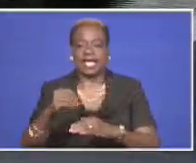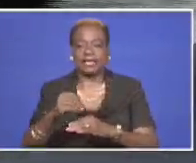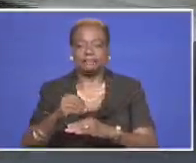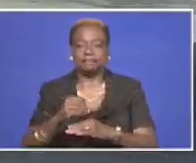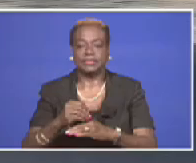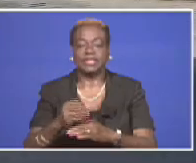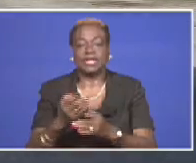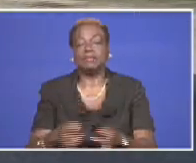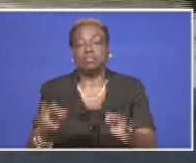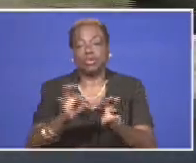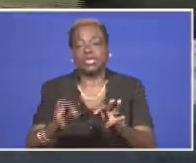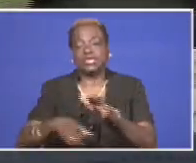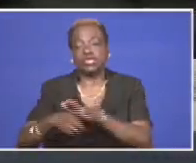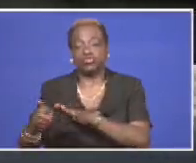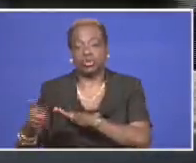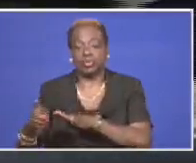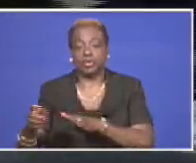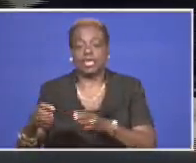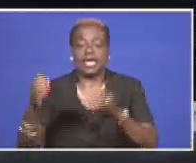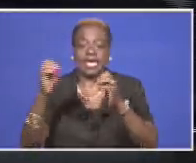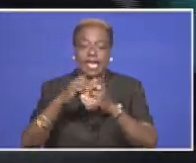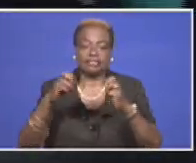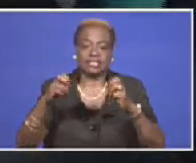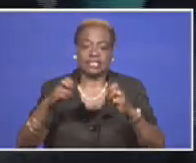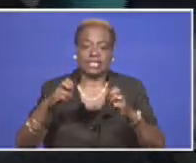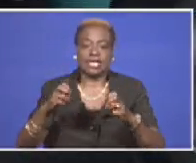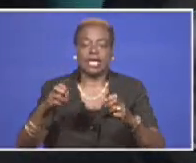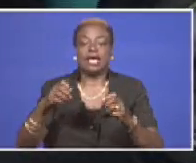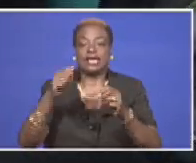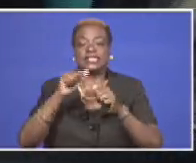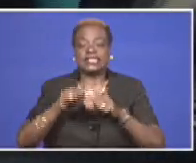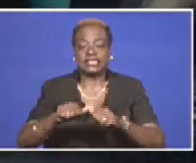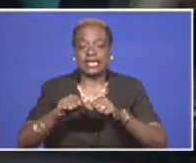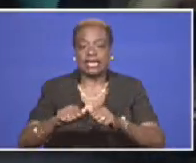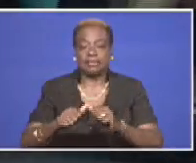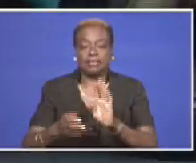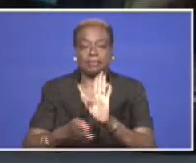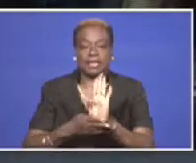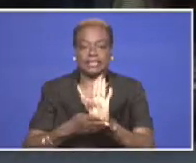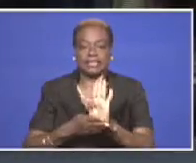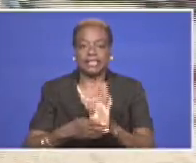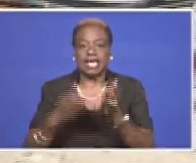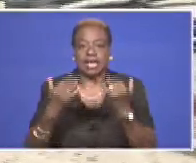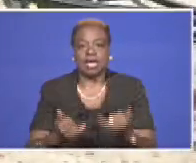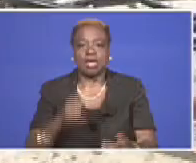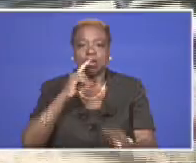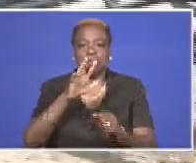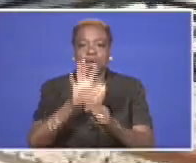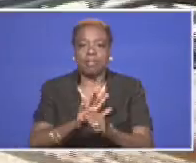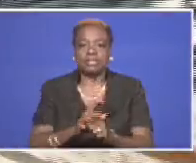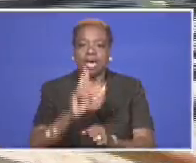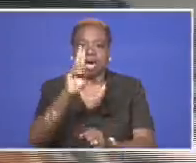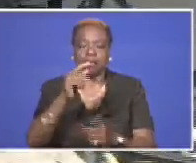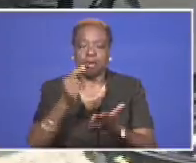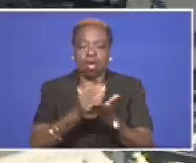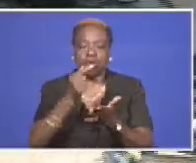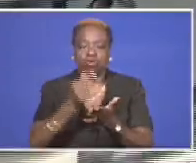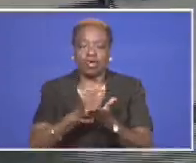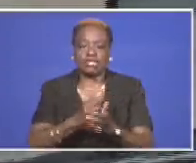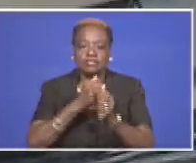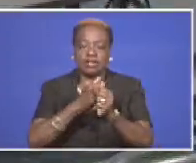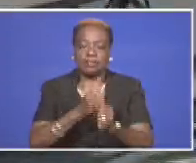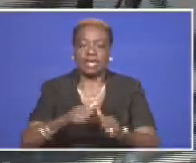affordably distributes electricity to consumers on a sustainable basis. Now, with promises of upgrades followed by